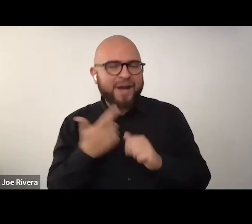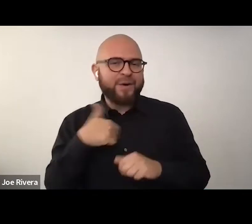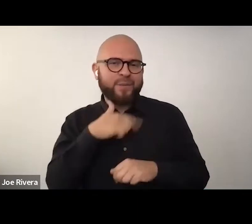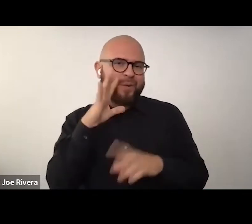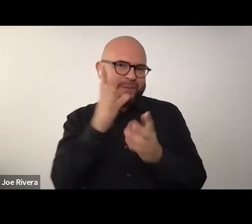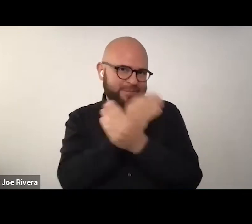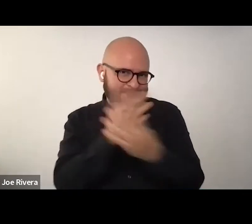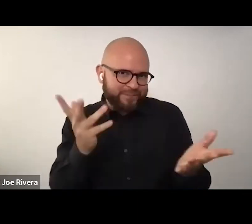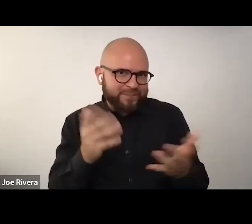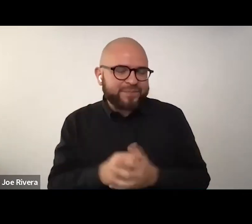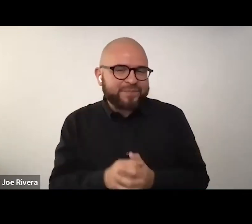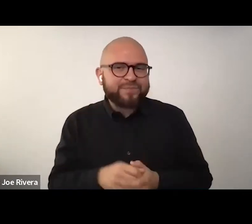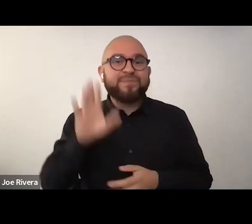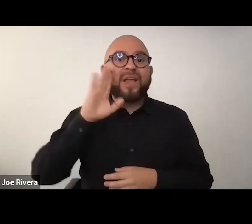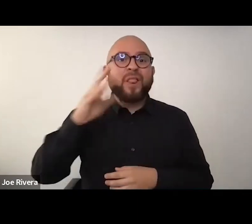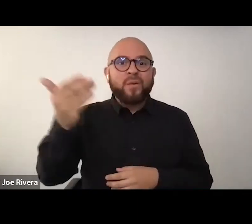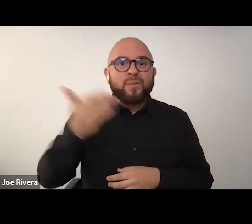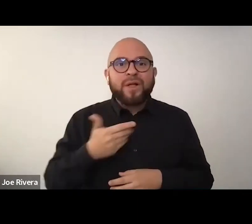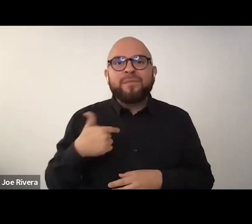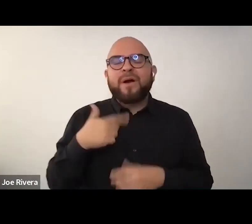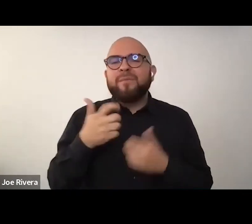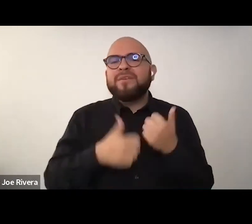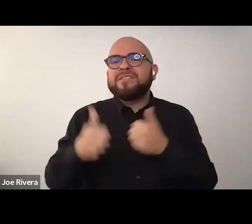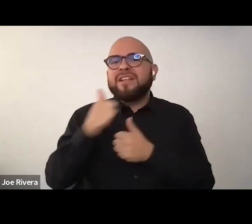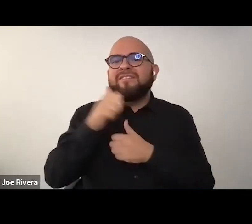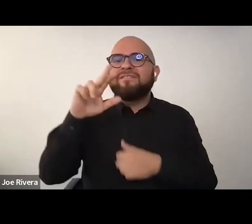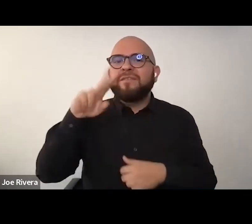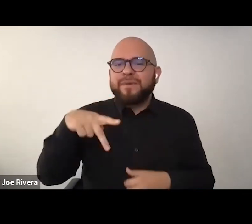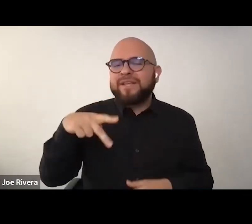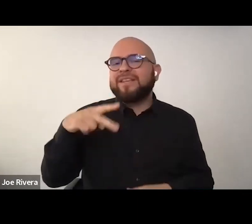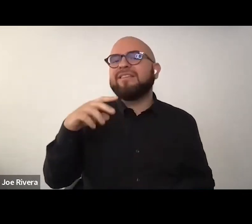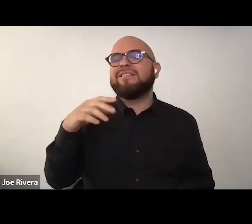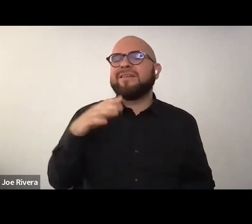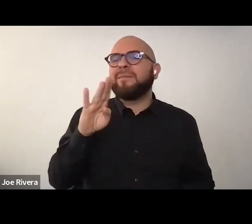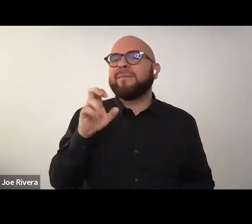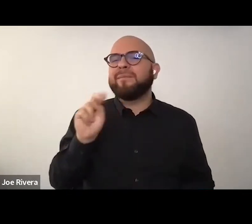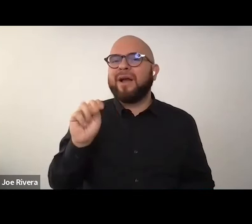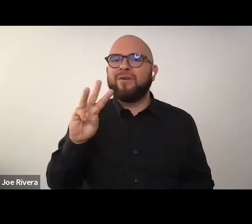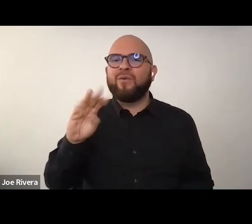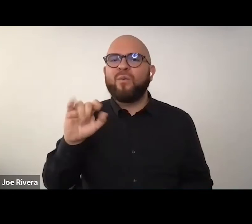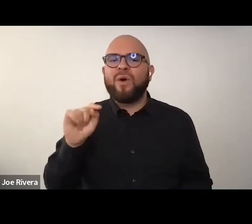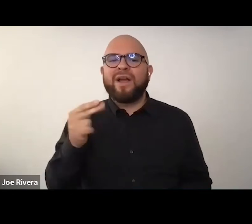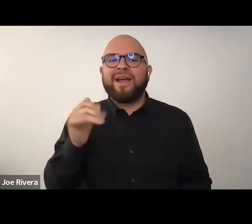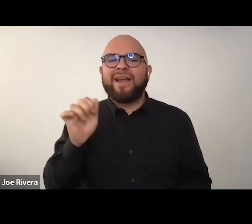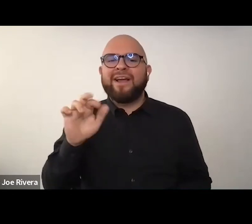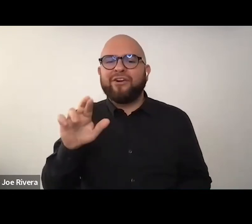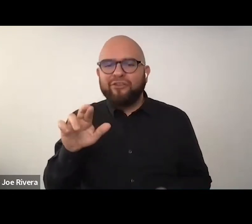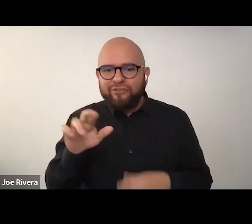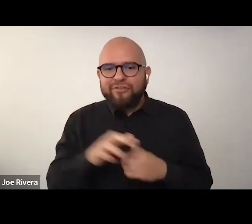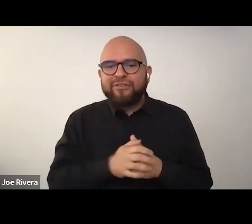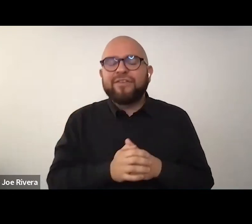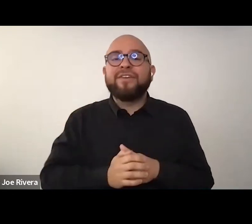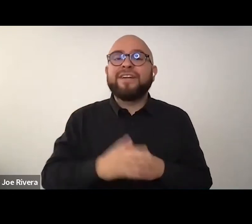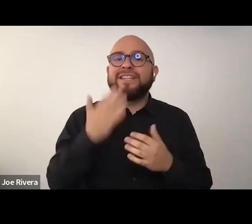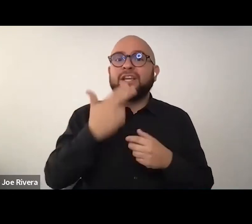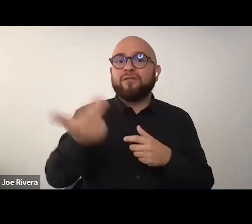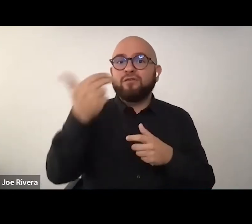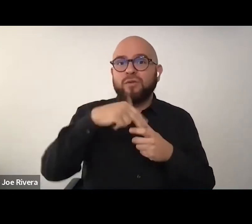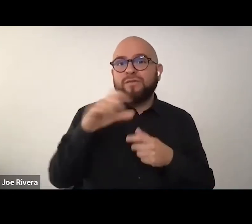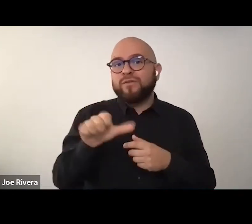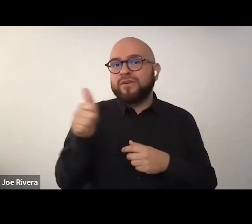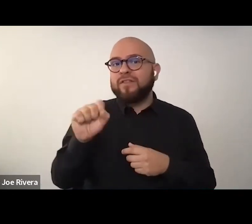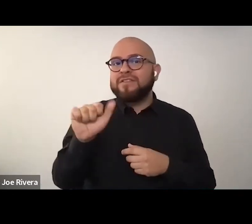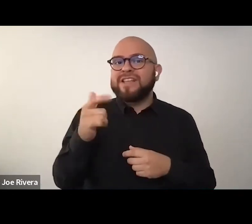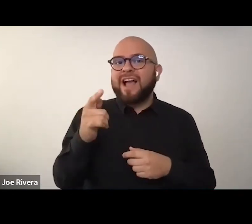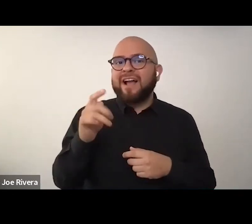and welcome. I'm SAG-AFTRA Executive Vice President Ben Whitehair. Thank you all for joining us for another SAG-AFTRA program on YouTube. We